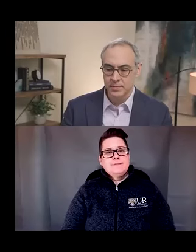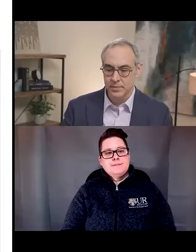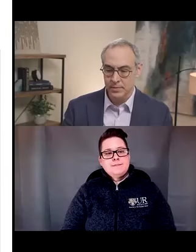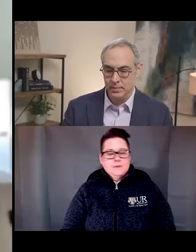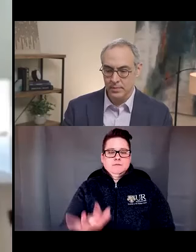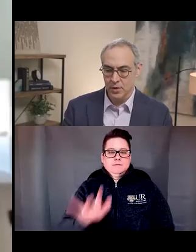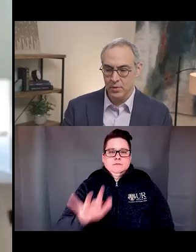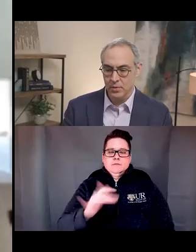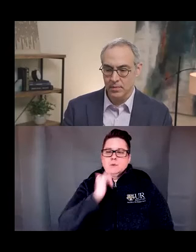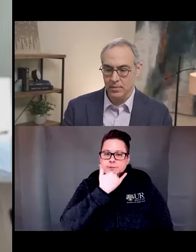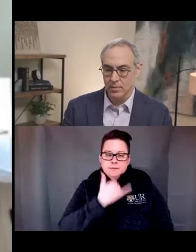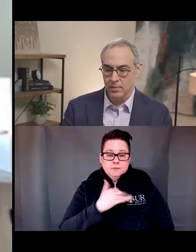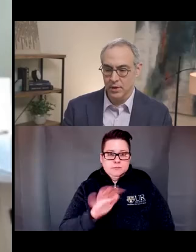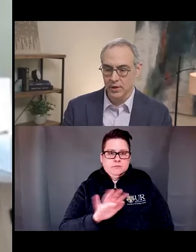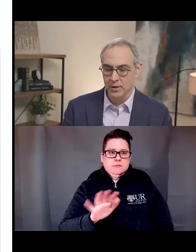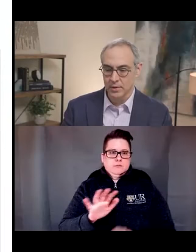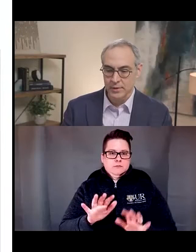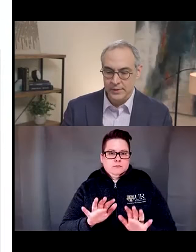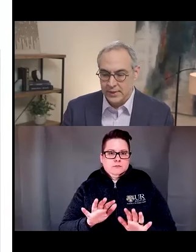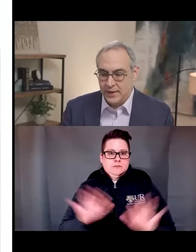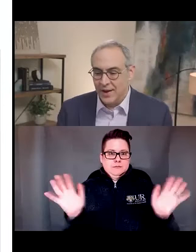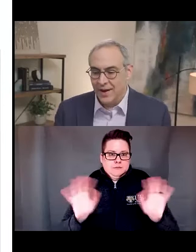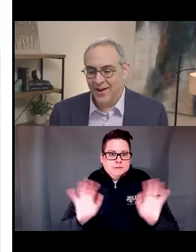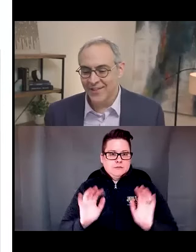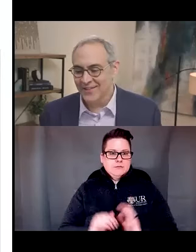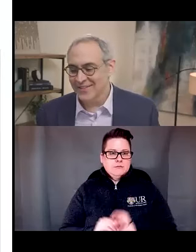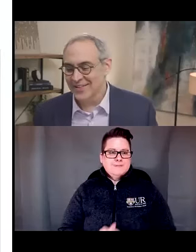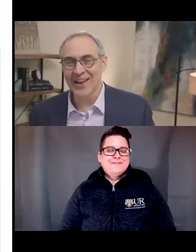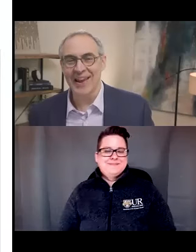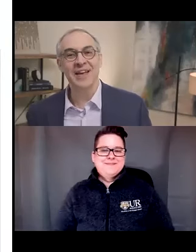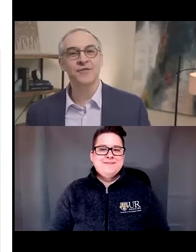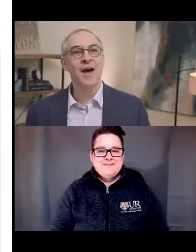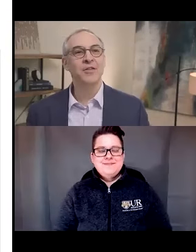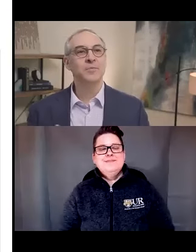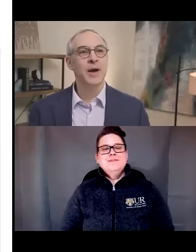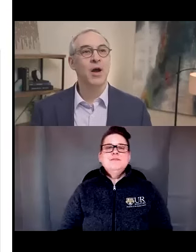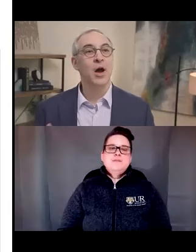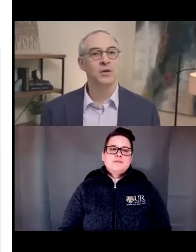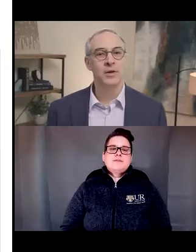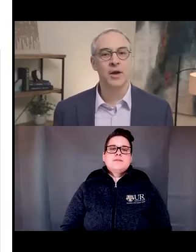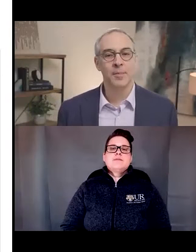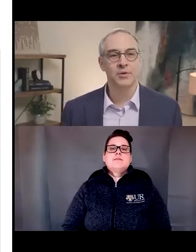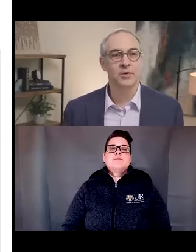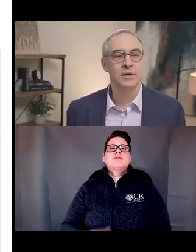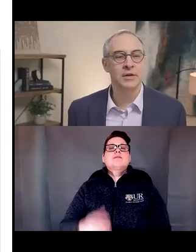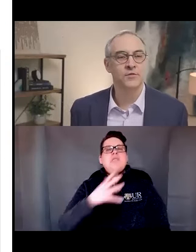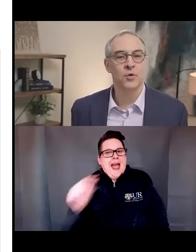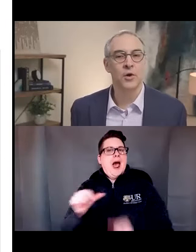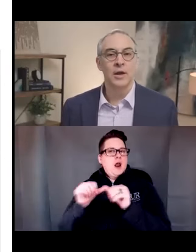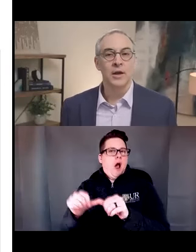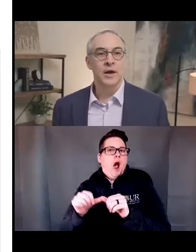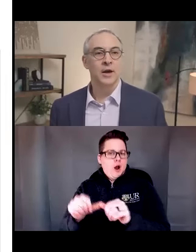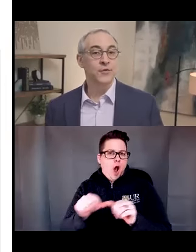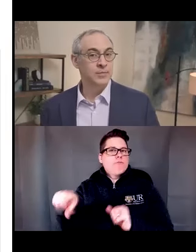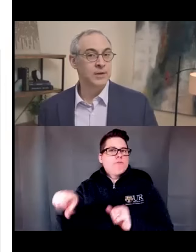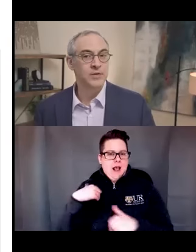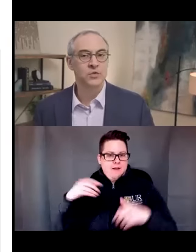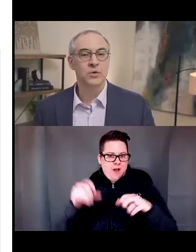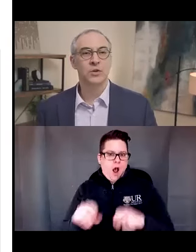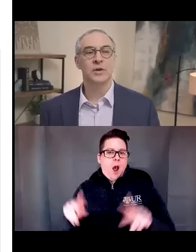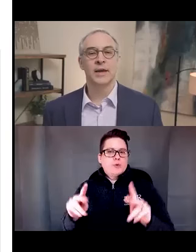Whoops. Oh, alert. Okay, and that's followed by ongoing opportunities for